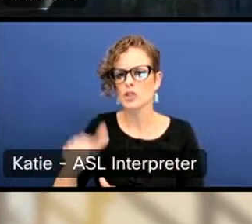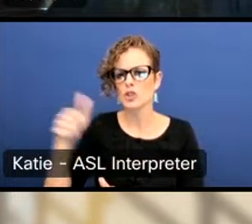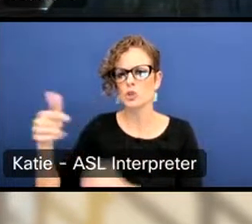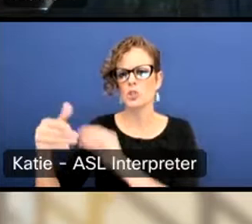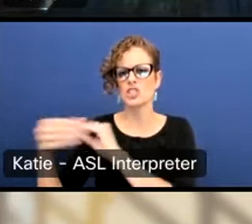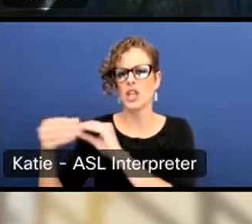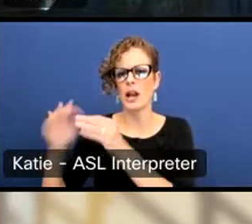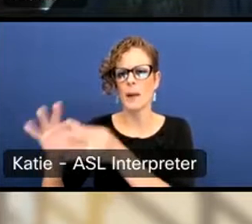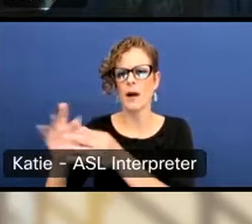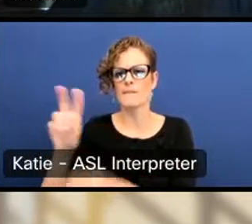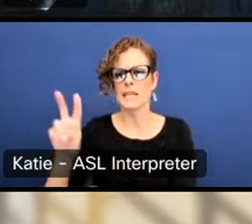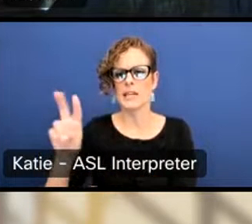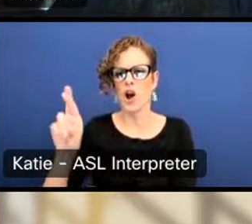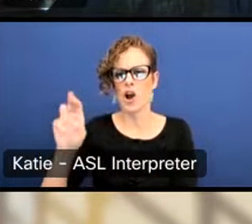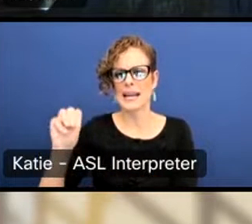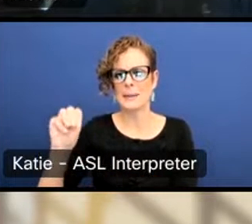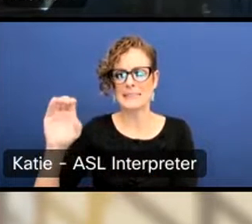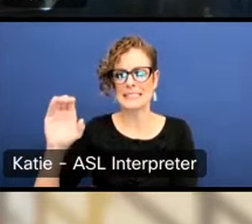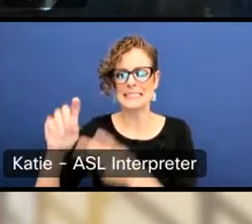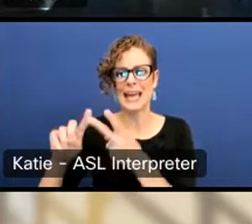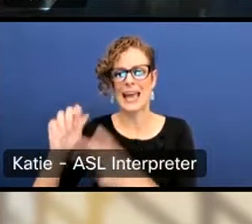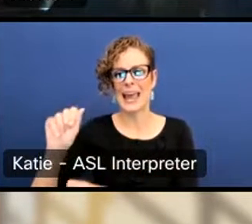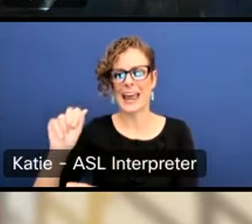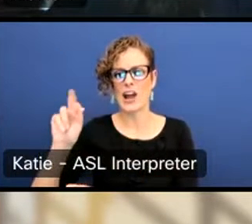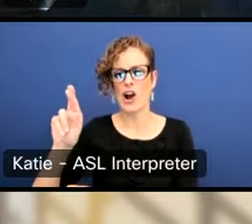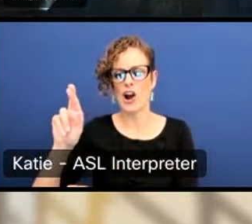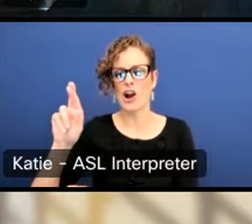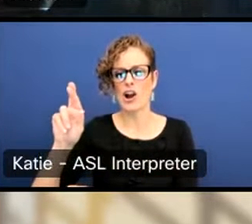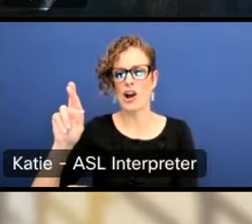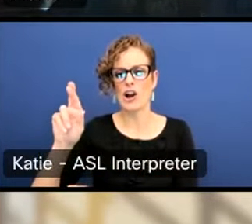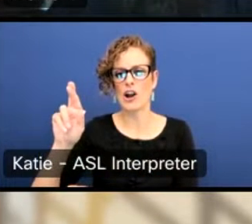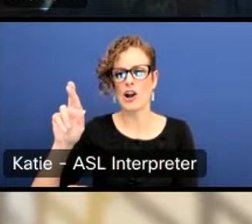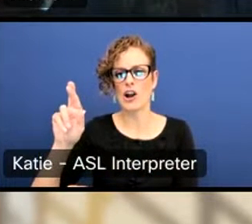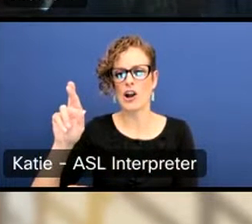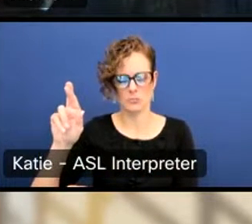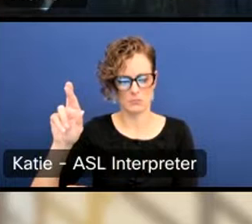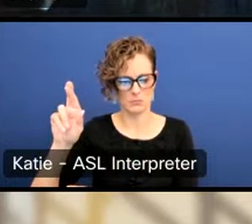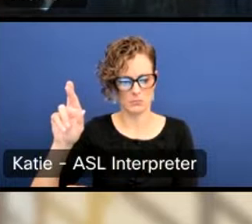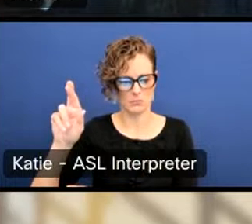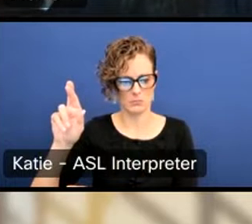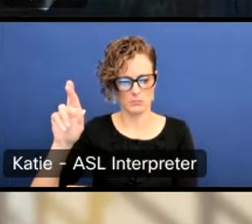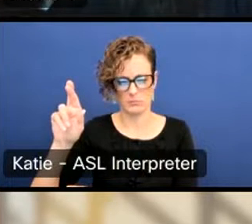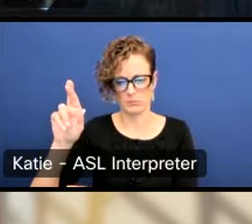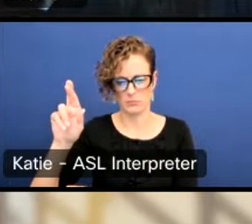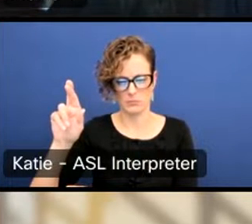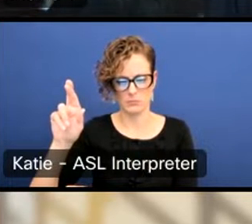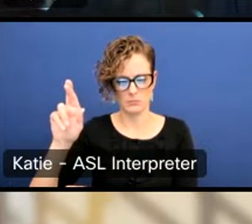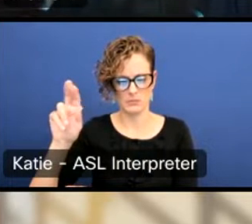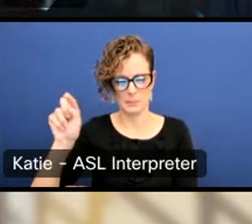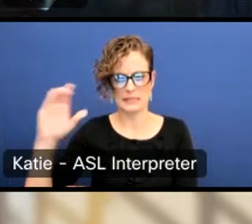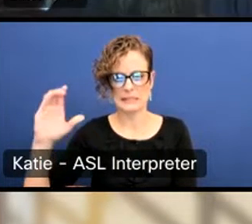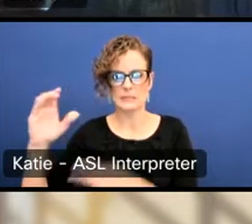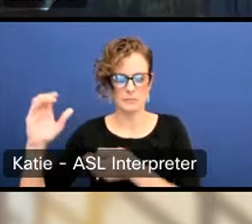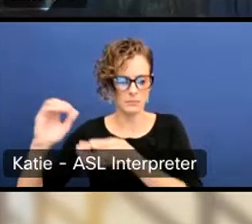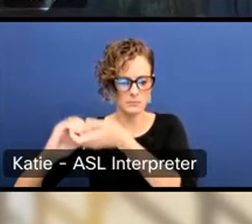the VMRC ACRC collaborative that is going on right now for hiring. I know we're going to probably have an update about it next Thursday at our